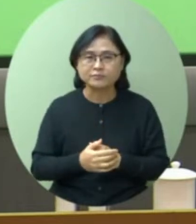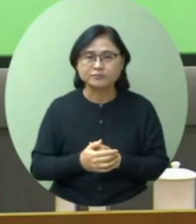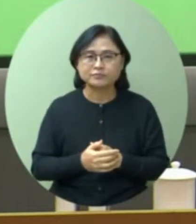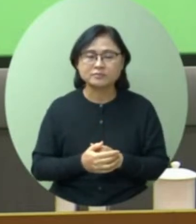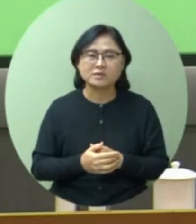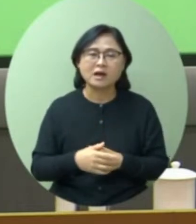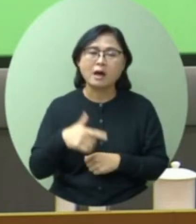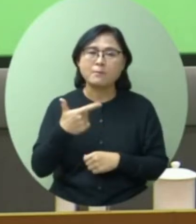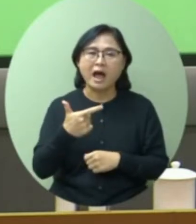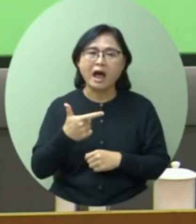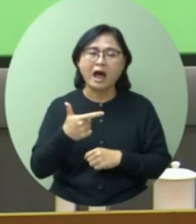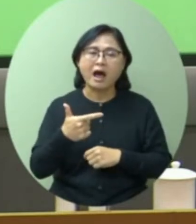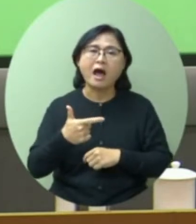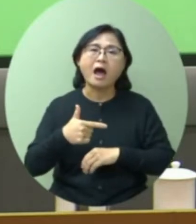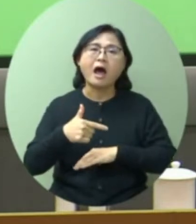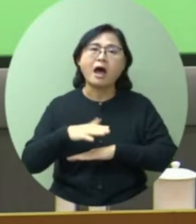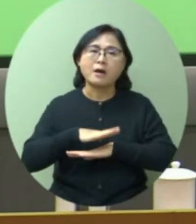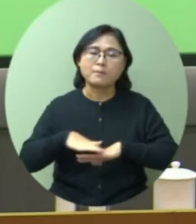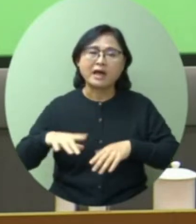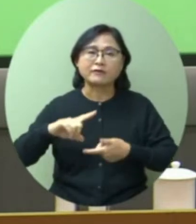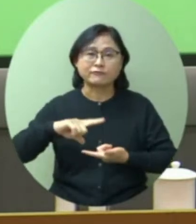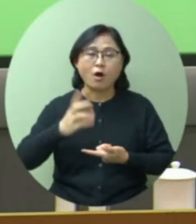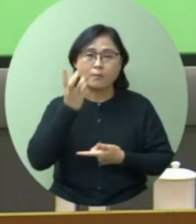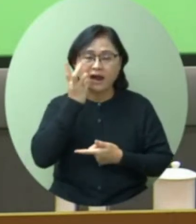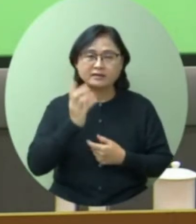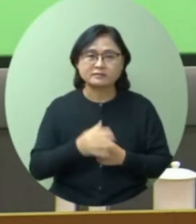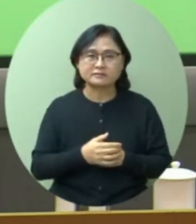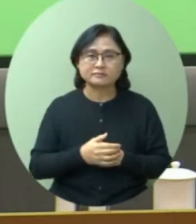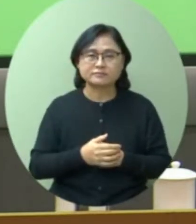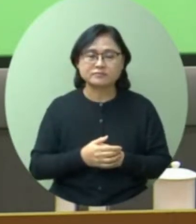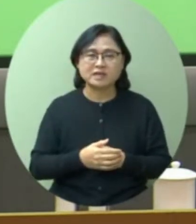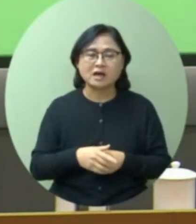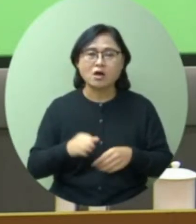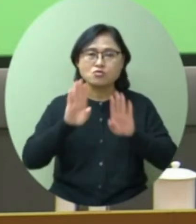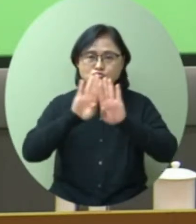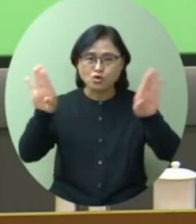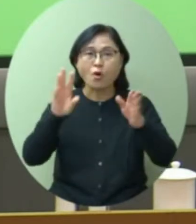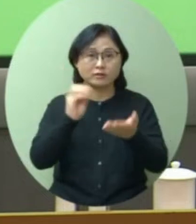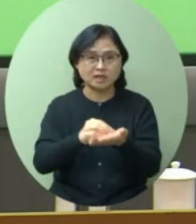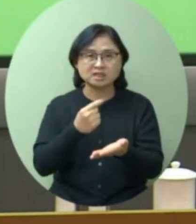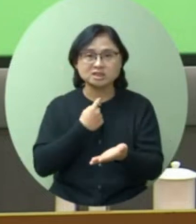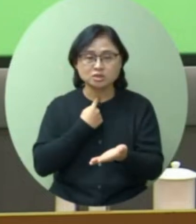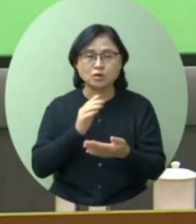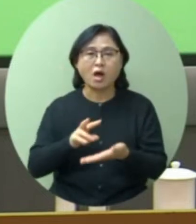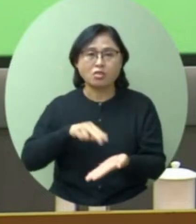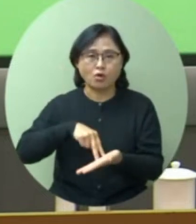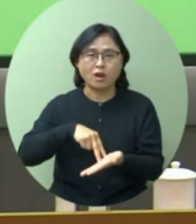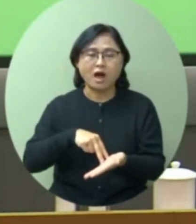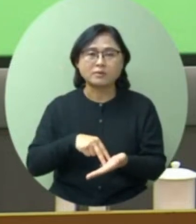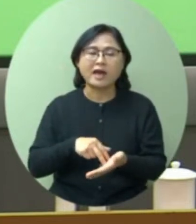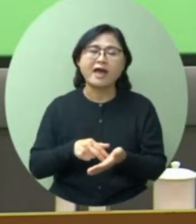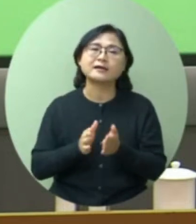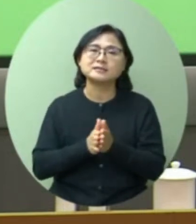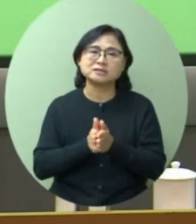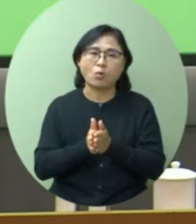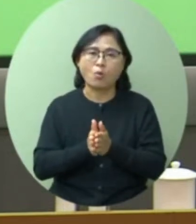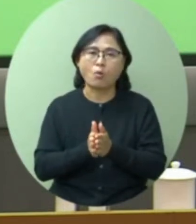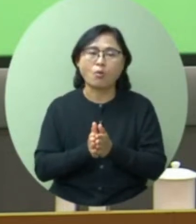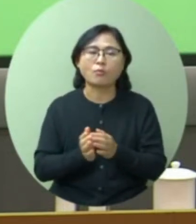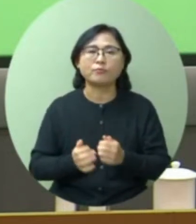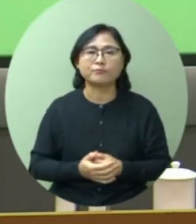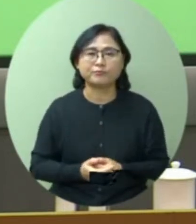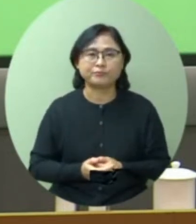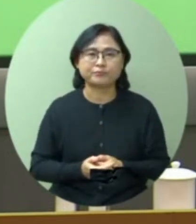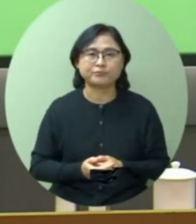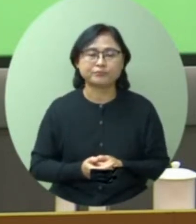BHU cannot be smaller than 8 square meters. There has to be a window, an individual